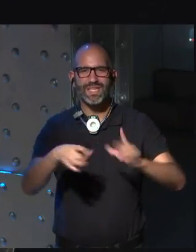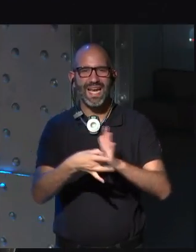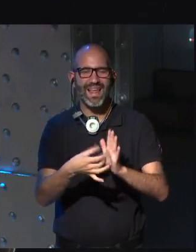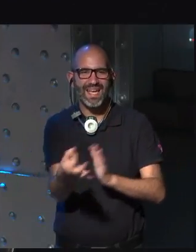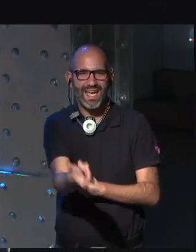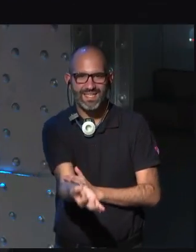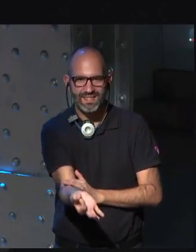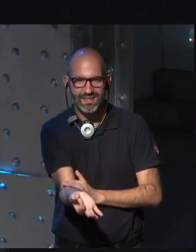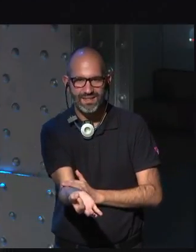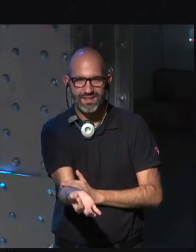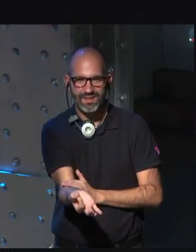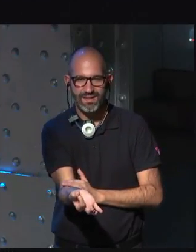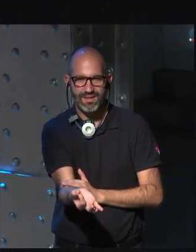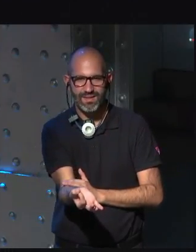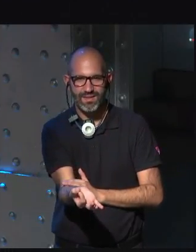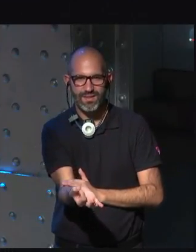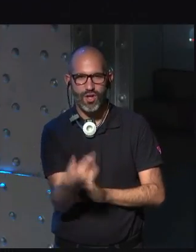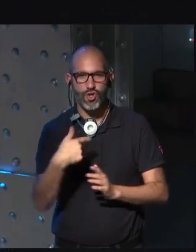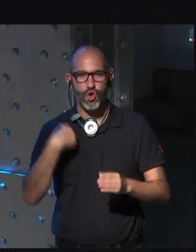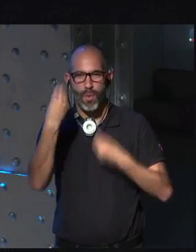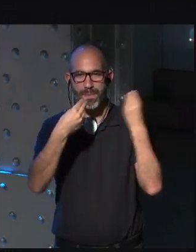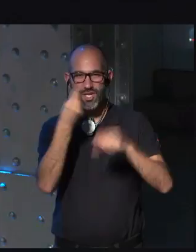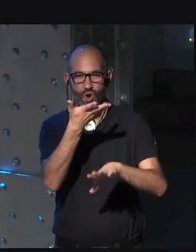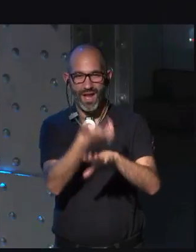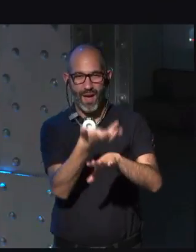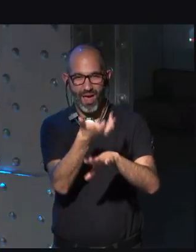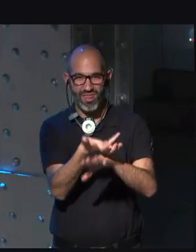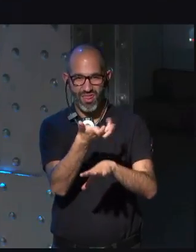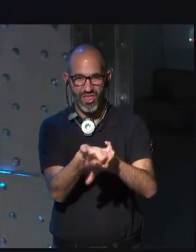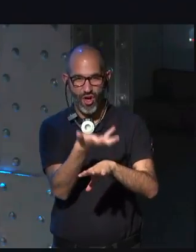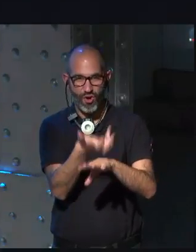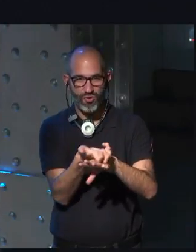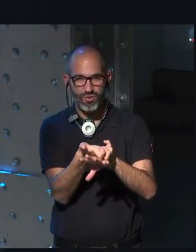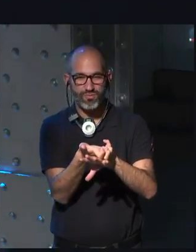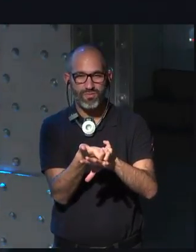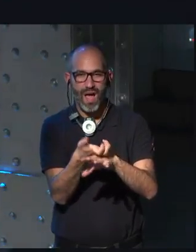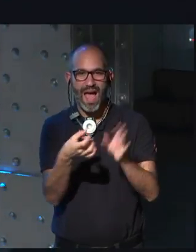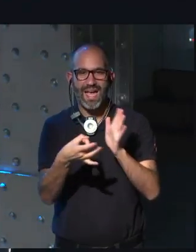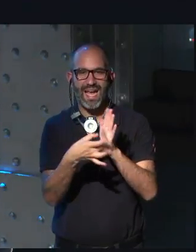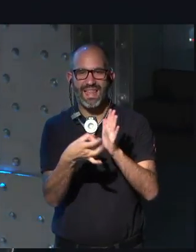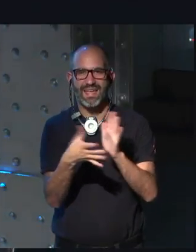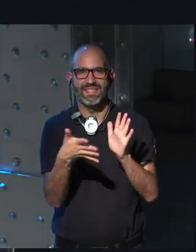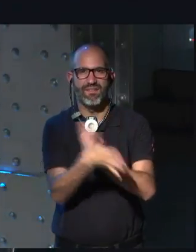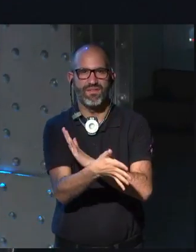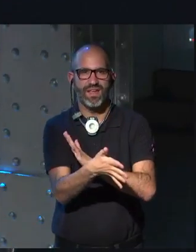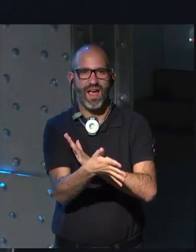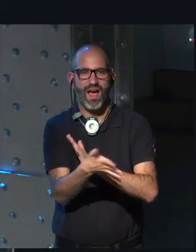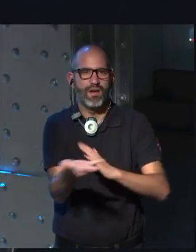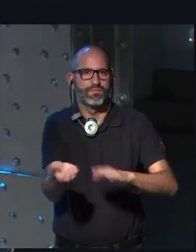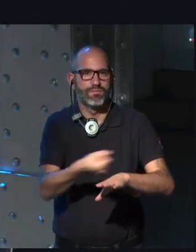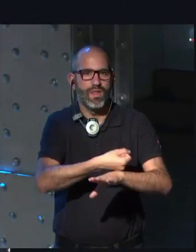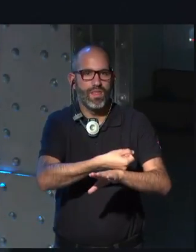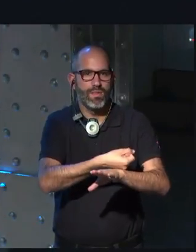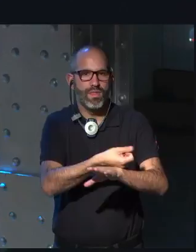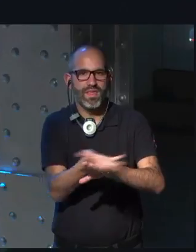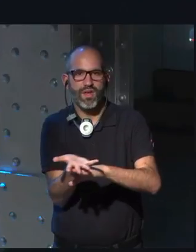I think quality in a recording is a record that sounds like the way you, the listener, want the world to sound like. I